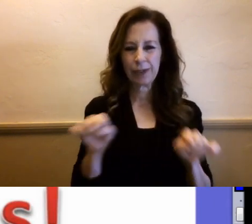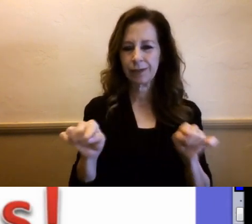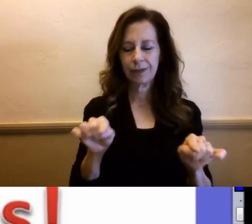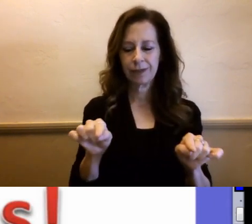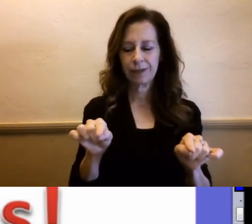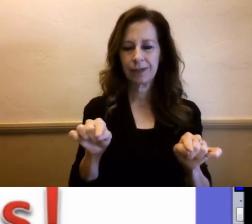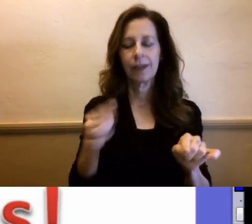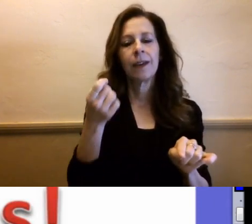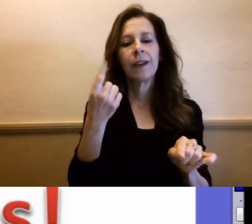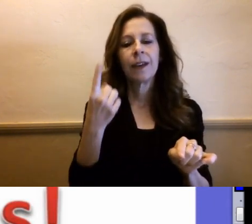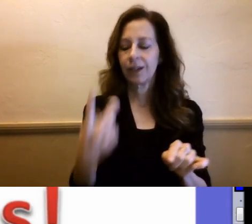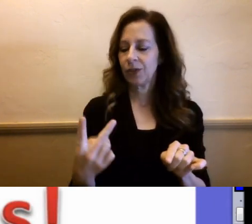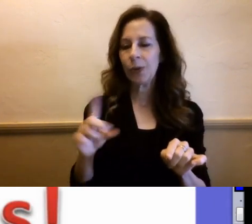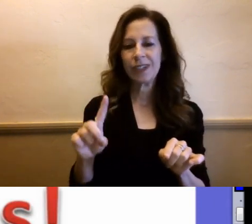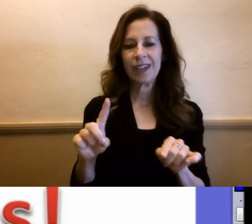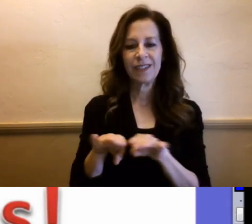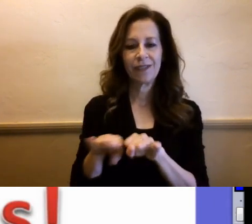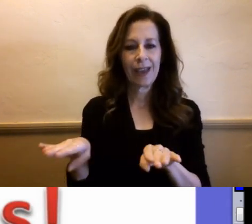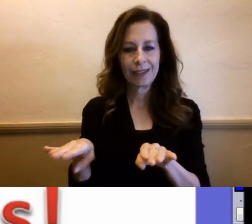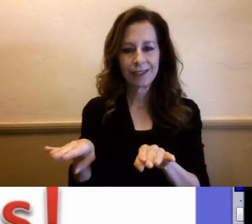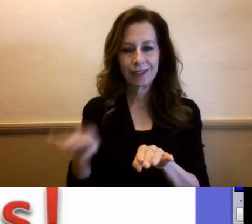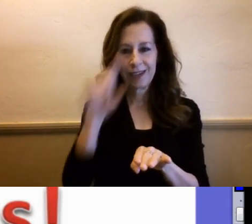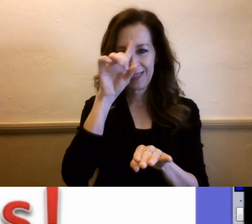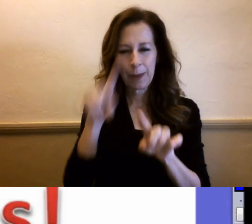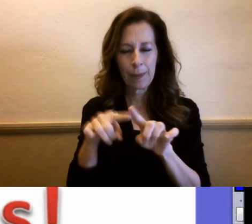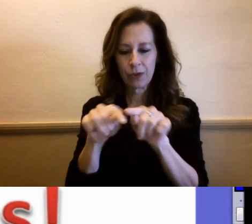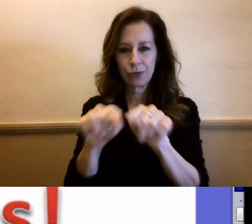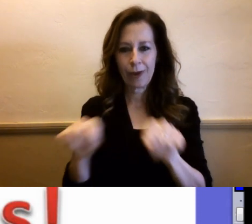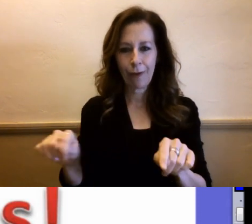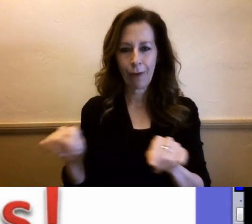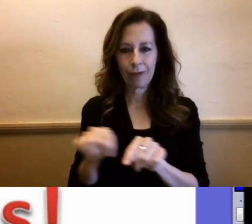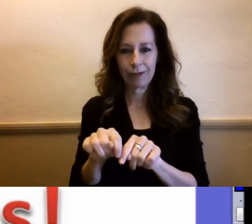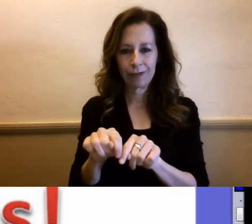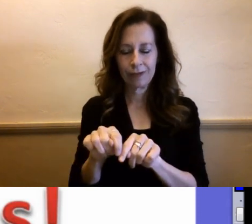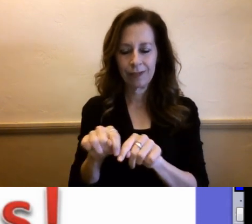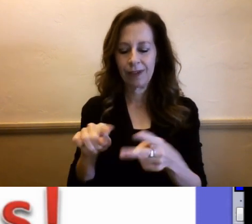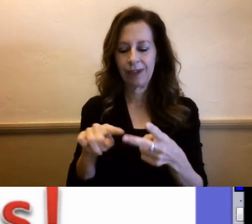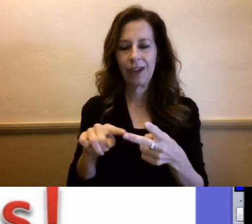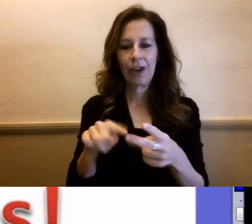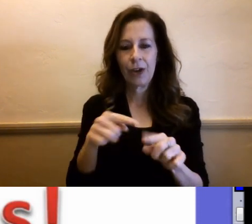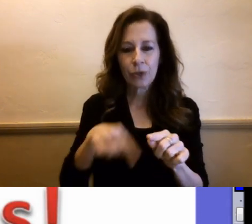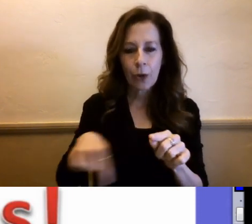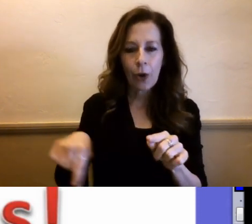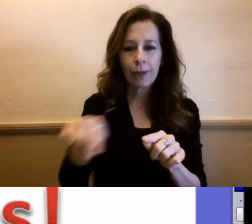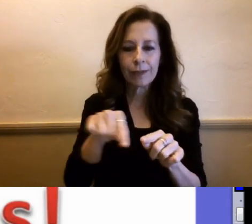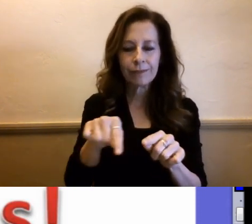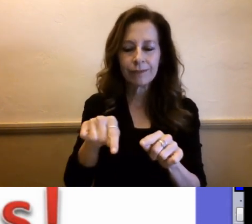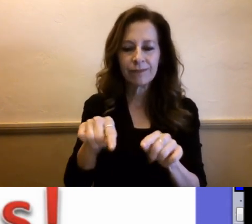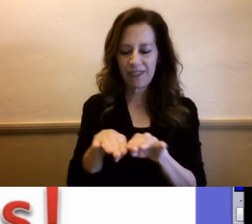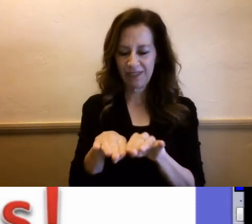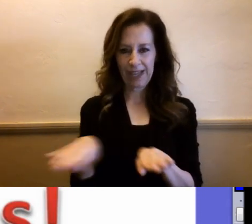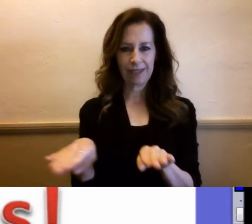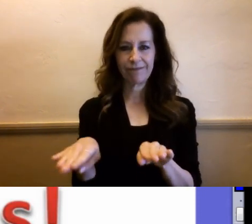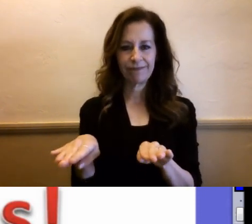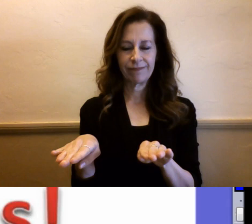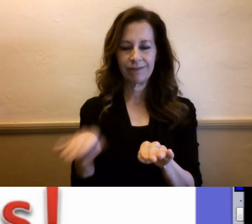Right? 2D shapes are flat shapes, like a triangle. There's a triangle. Circle. They're